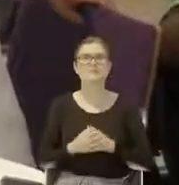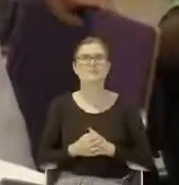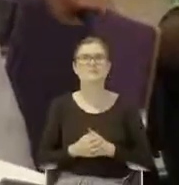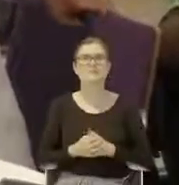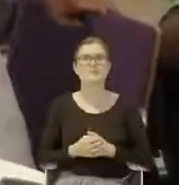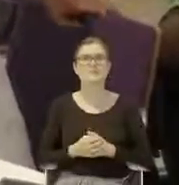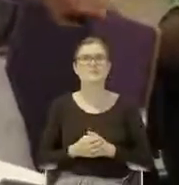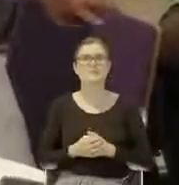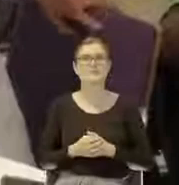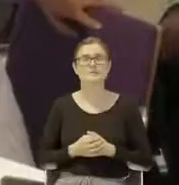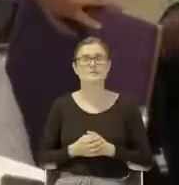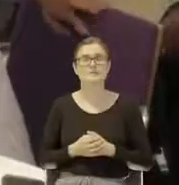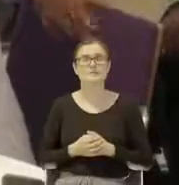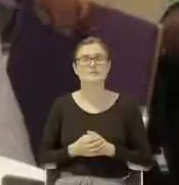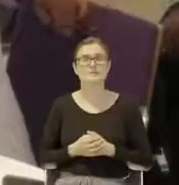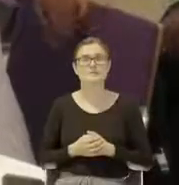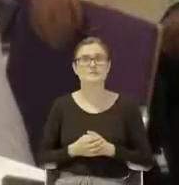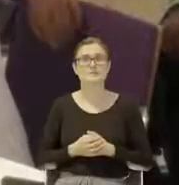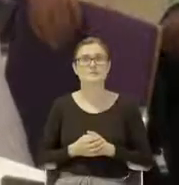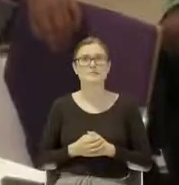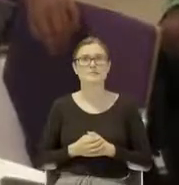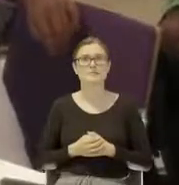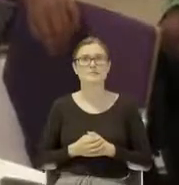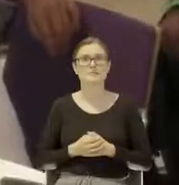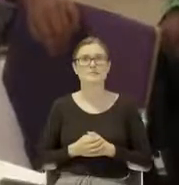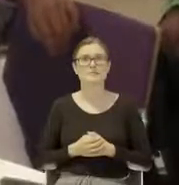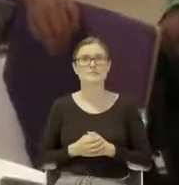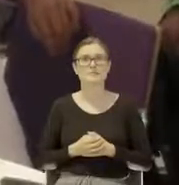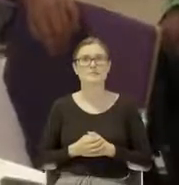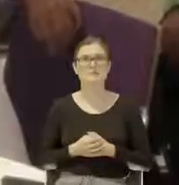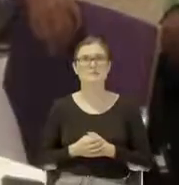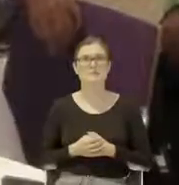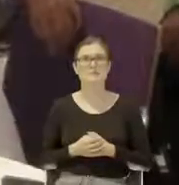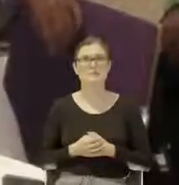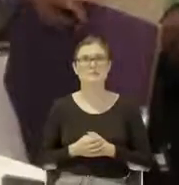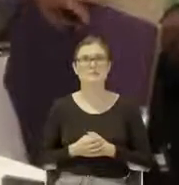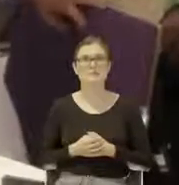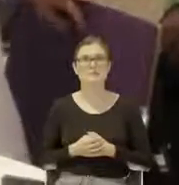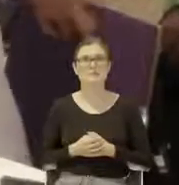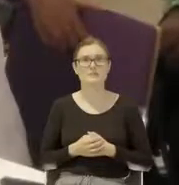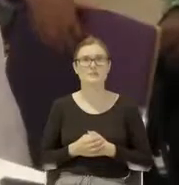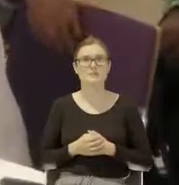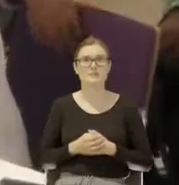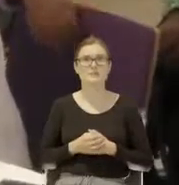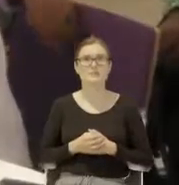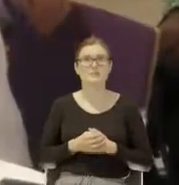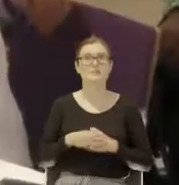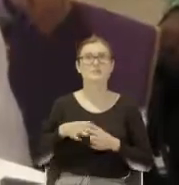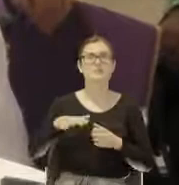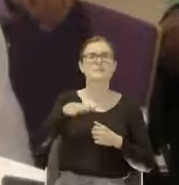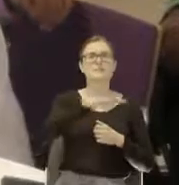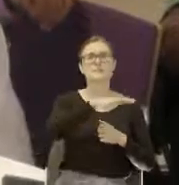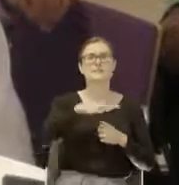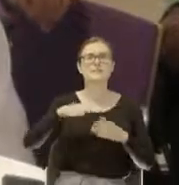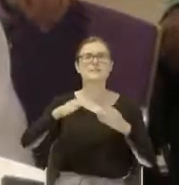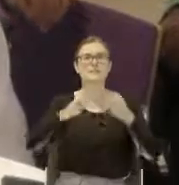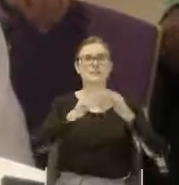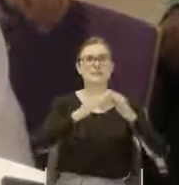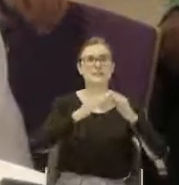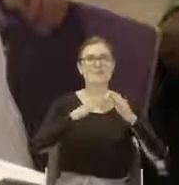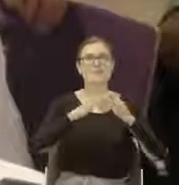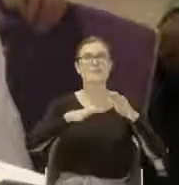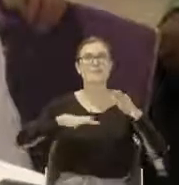regional government segment during the review of the new urban agenda. I would say unprecedented, but also a very interesting